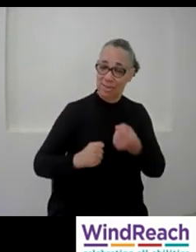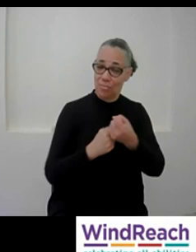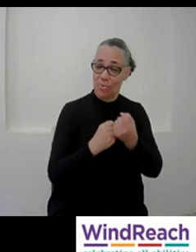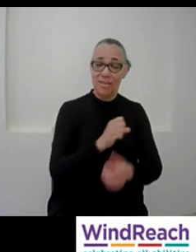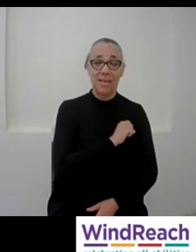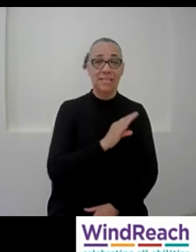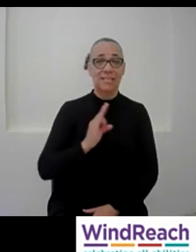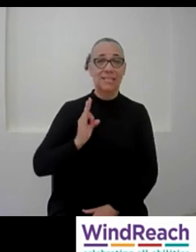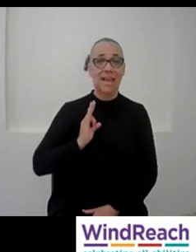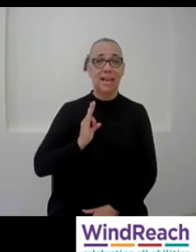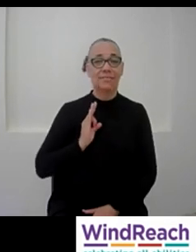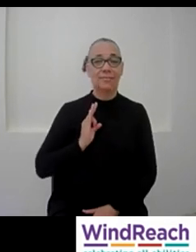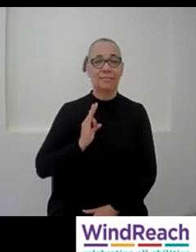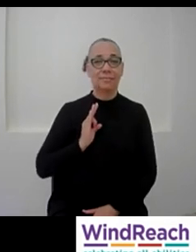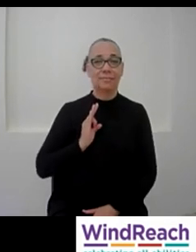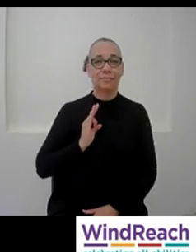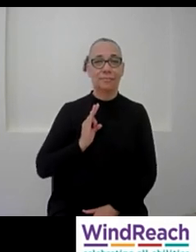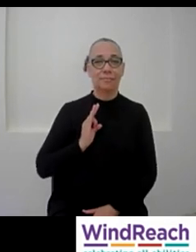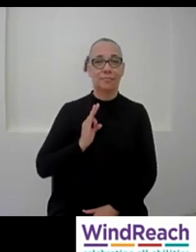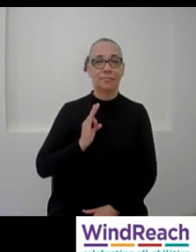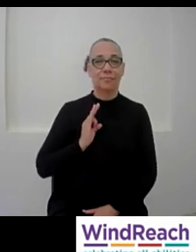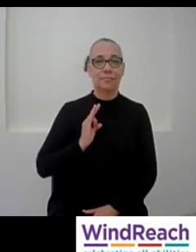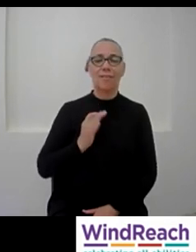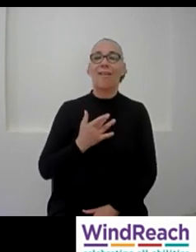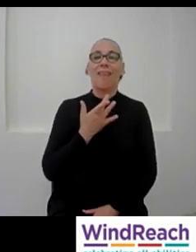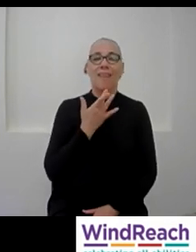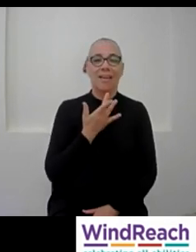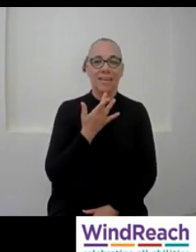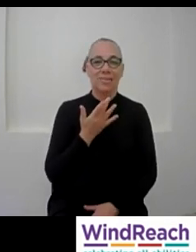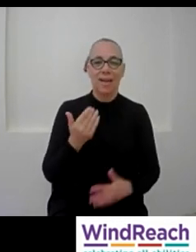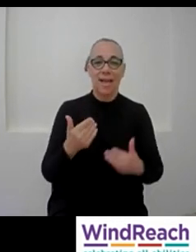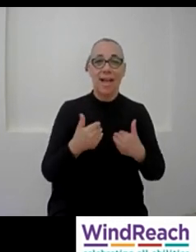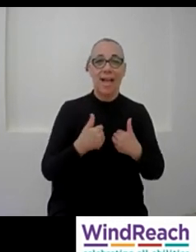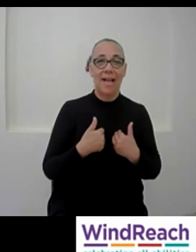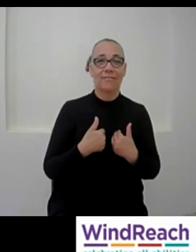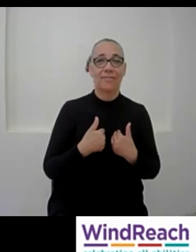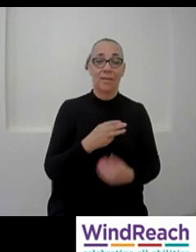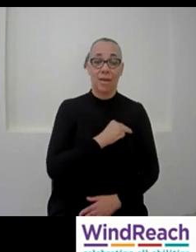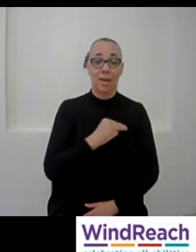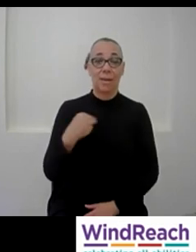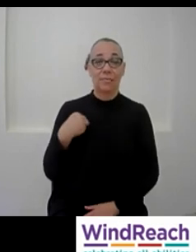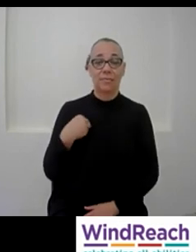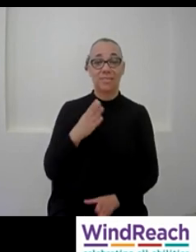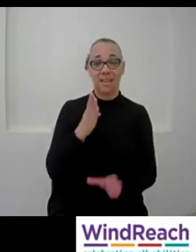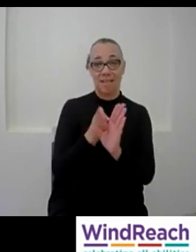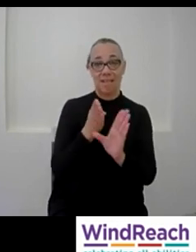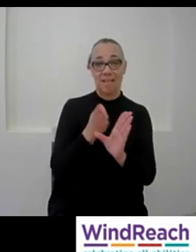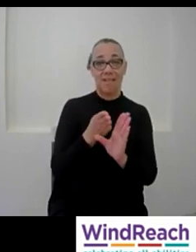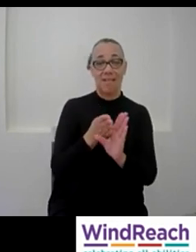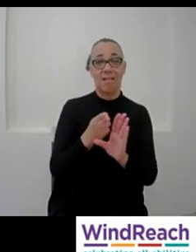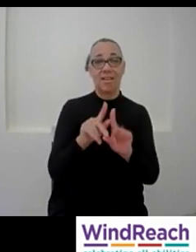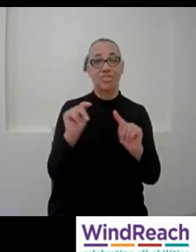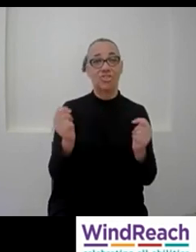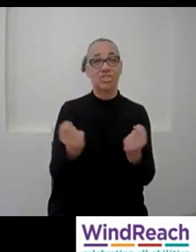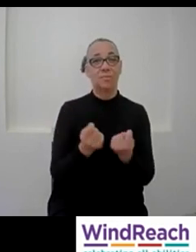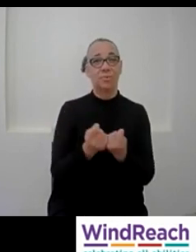team. You were very fortunate having a member of the psychology team who was able to spend a lot